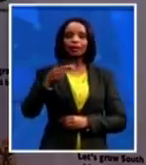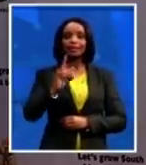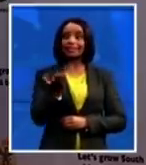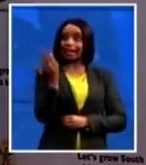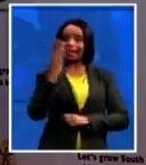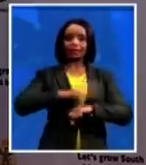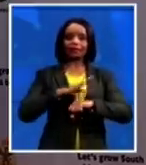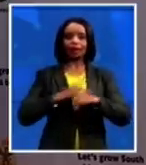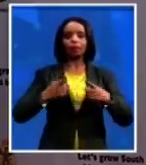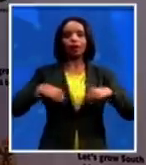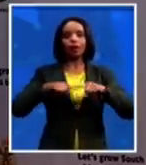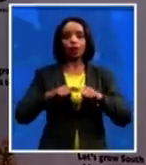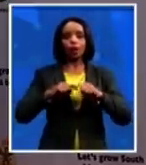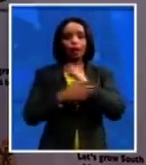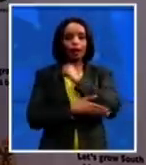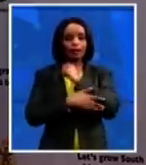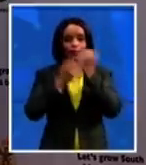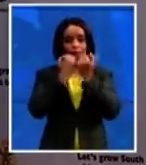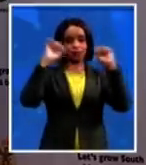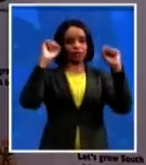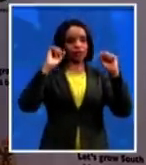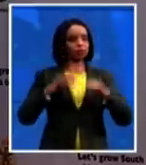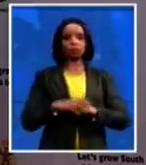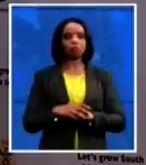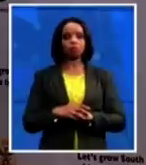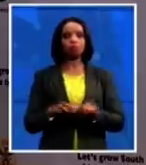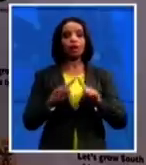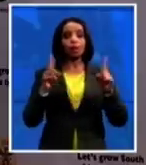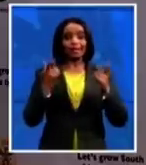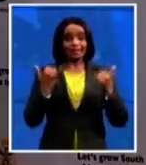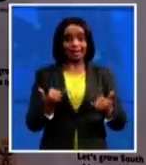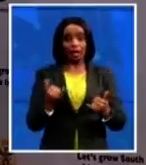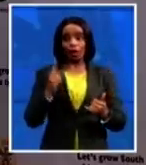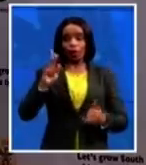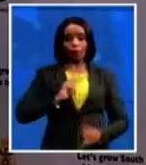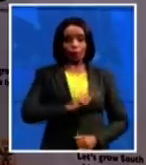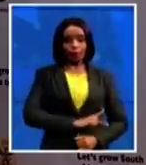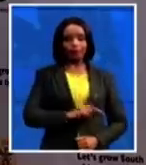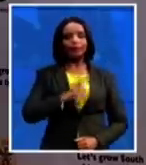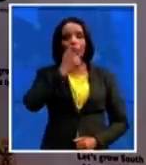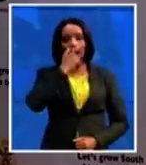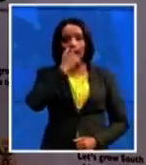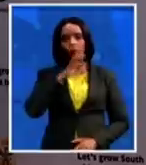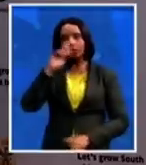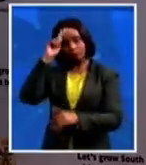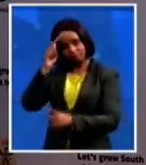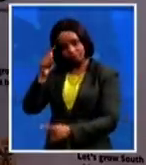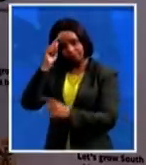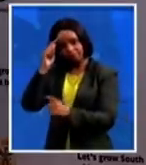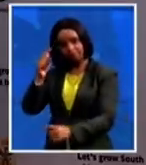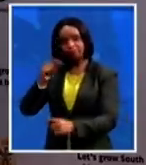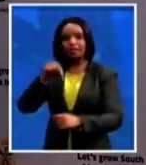Ramaphosa has been awarded this prestigious honor in the year that we commemorate the 25th anniversary of